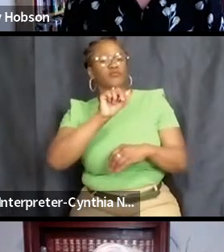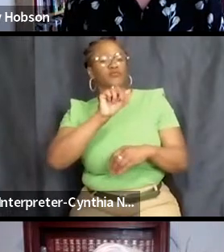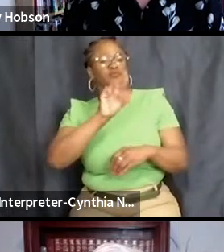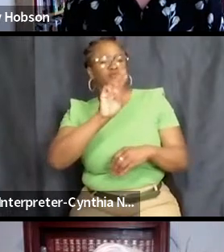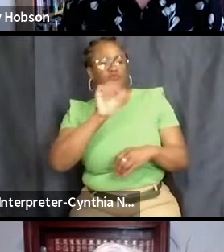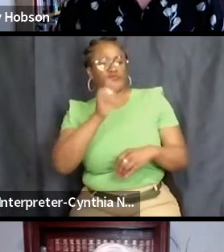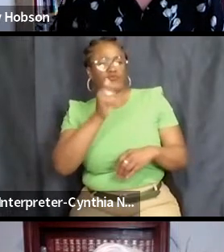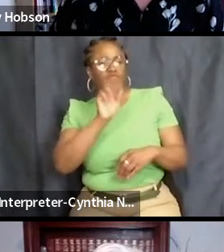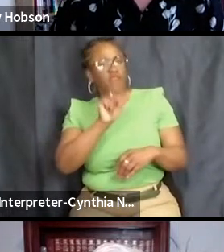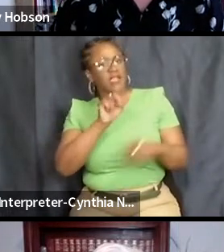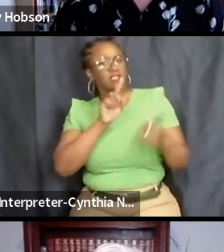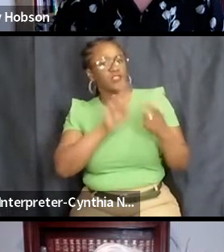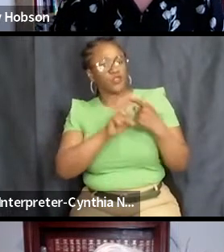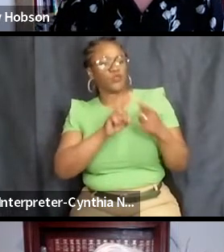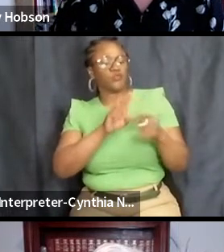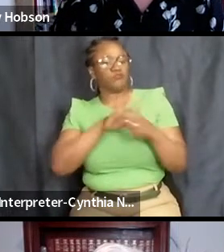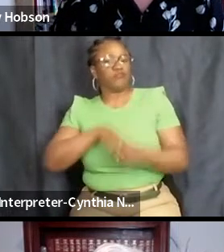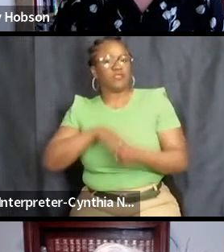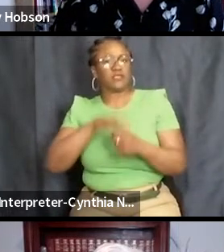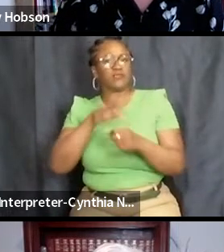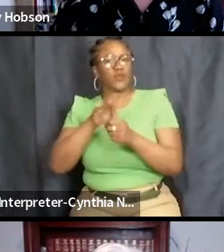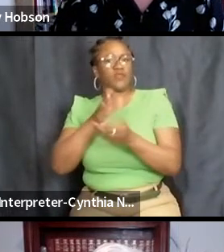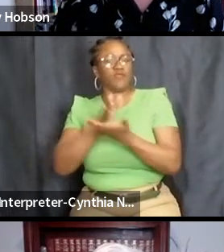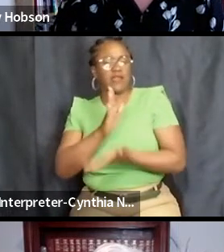Act in 1981.